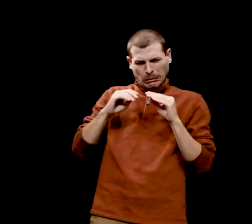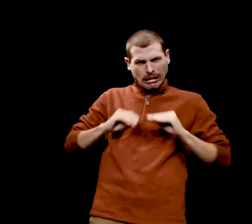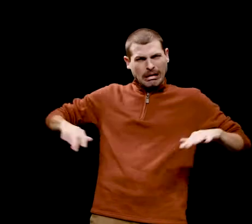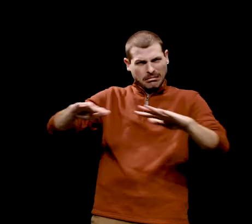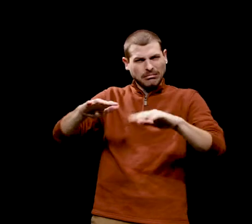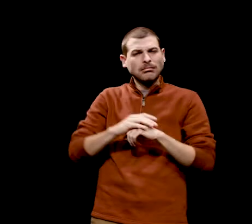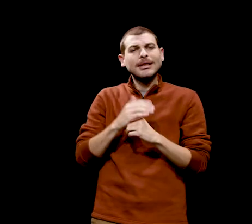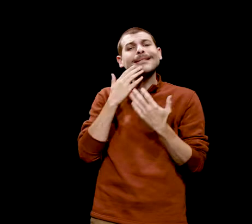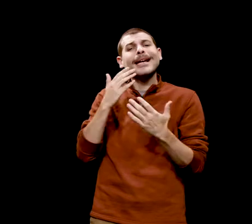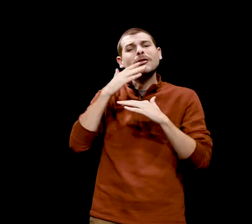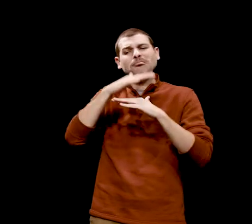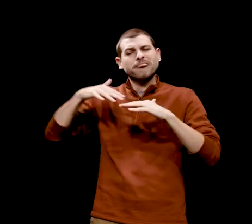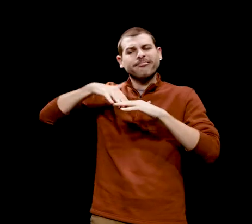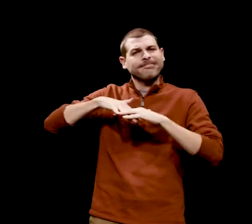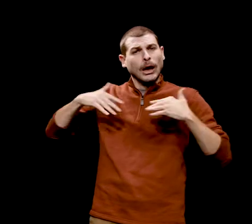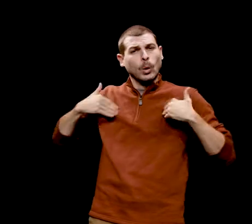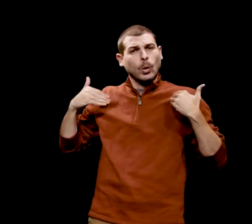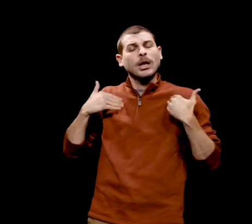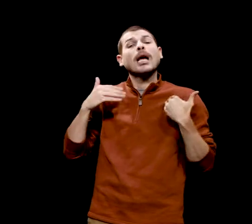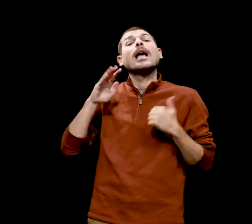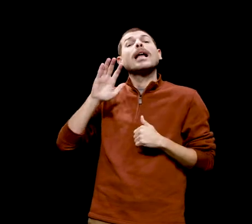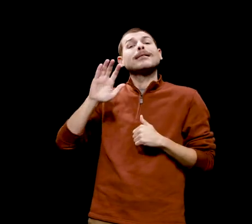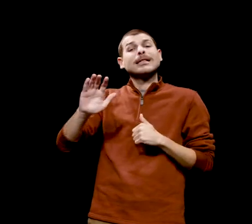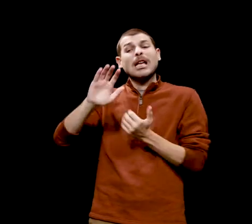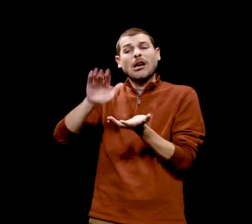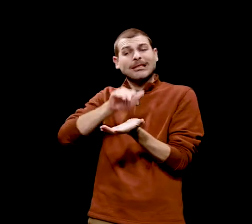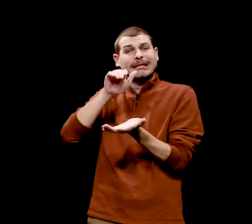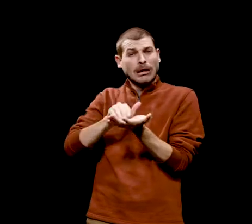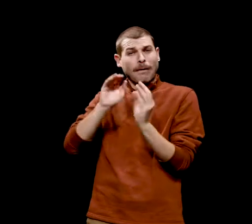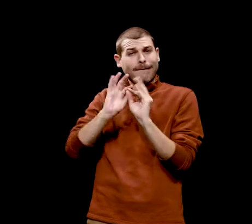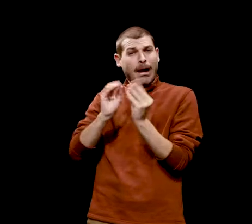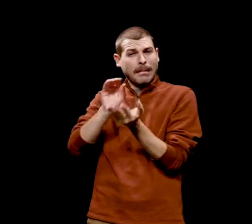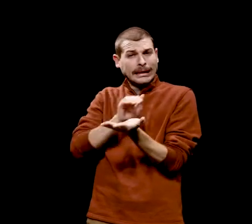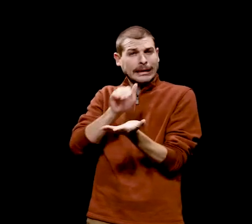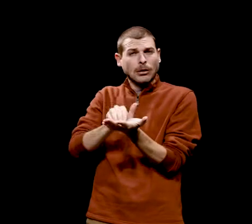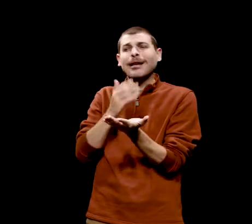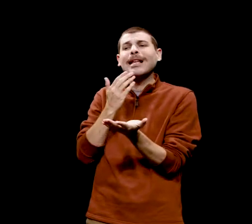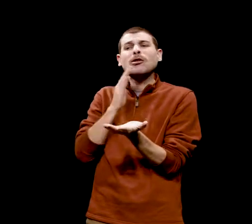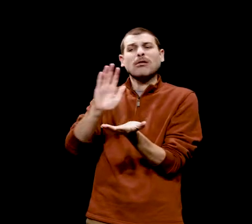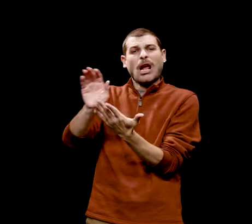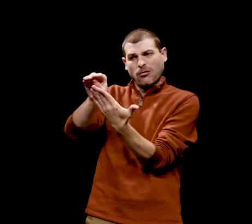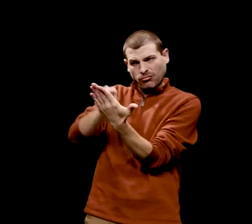Thank you to Native American Youth and Family Center for providing us with this land acknowledgement.